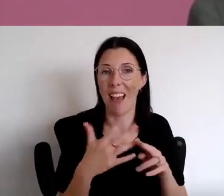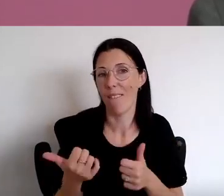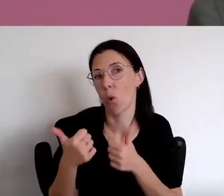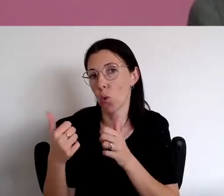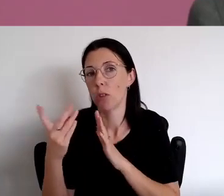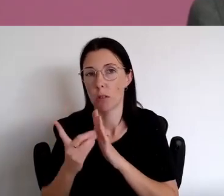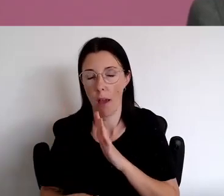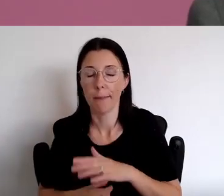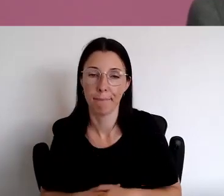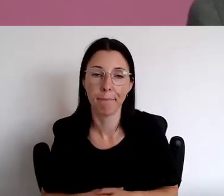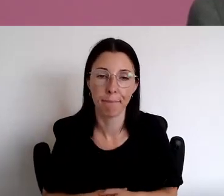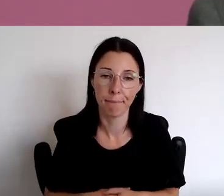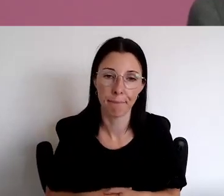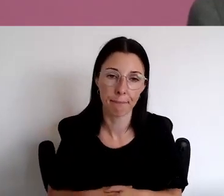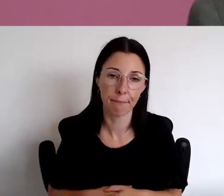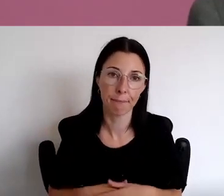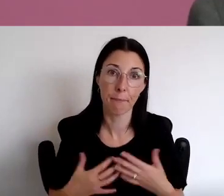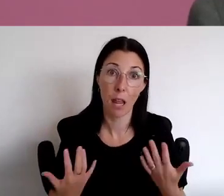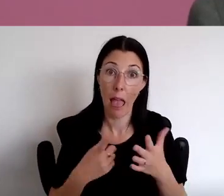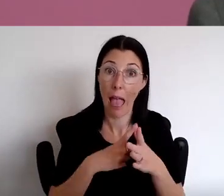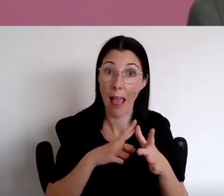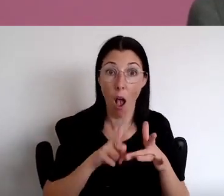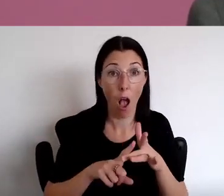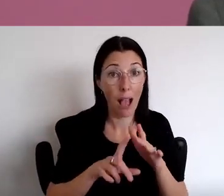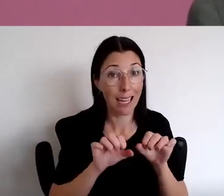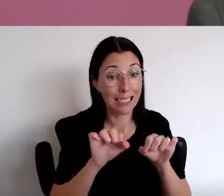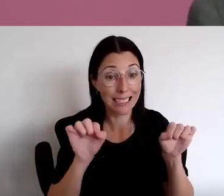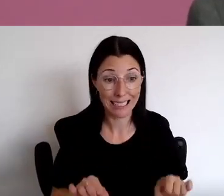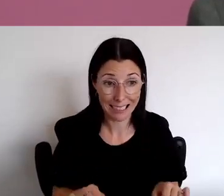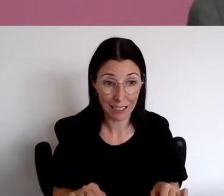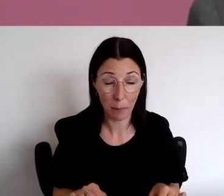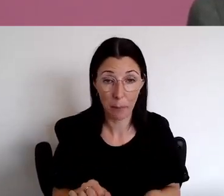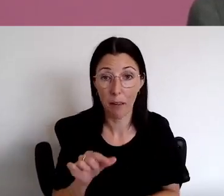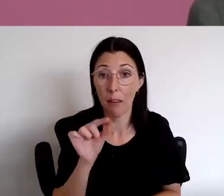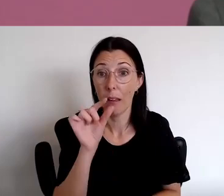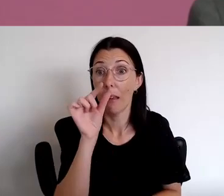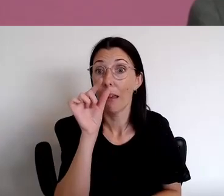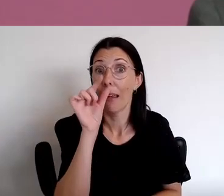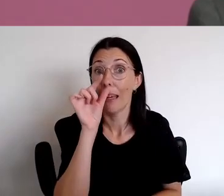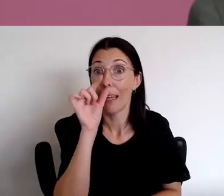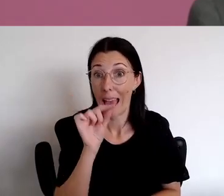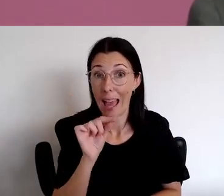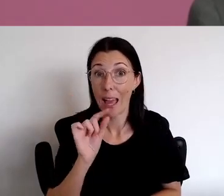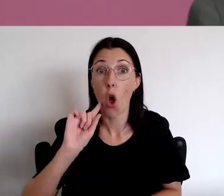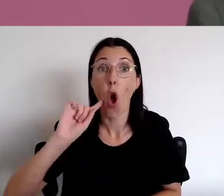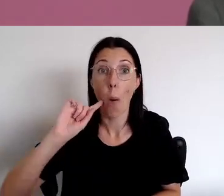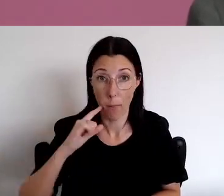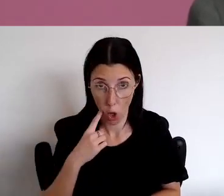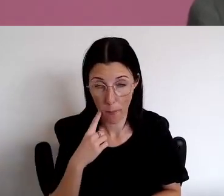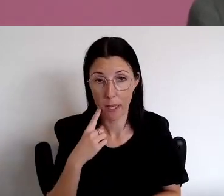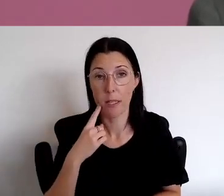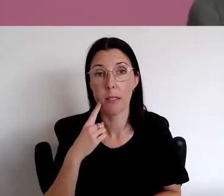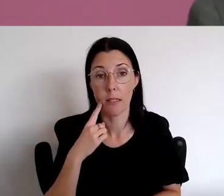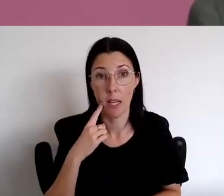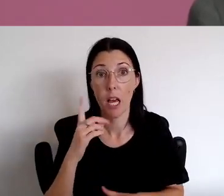I suppose artificial intelligence systems can be deliberately designed to